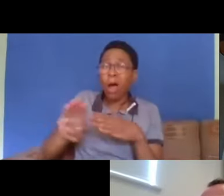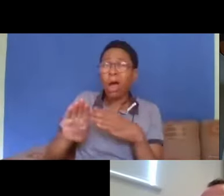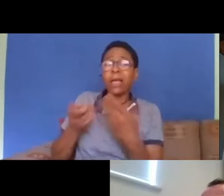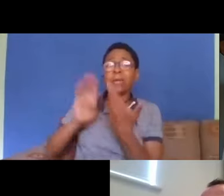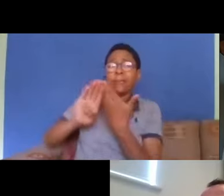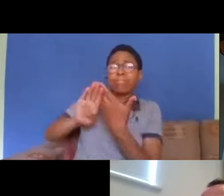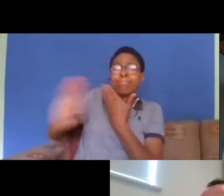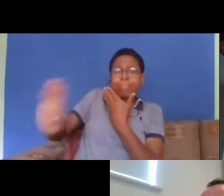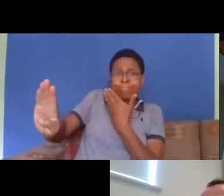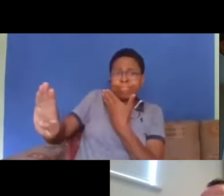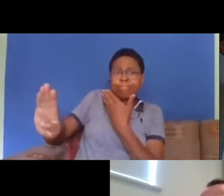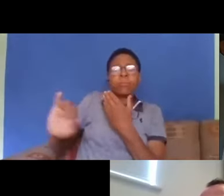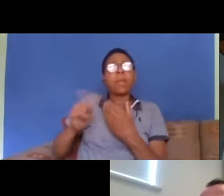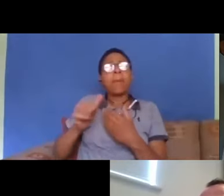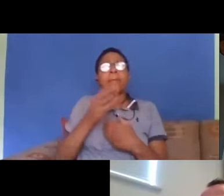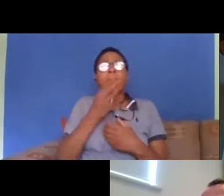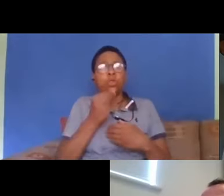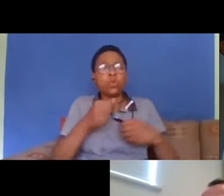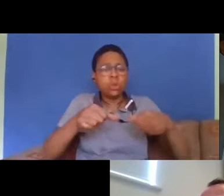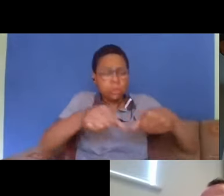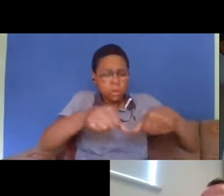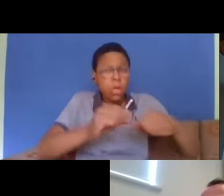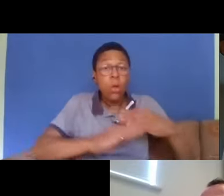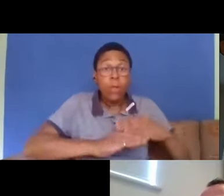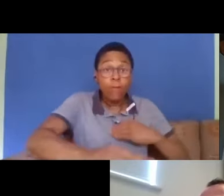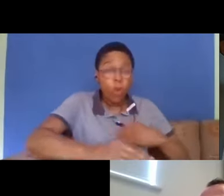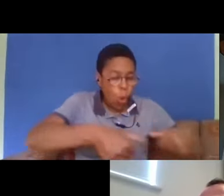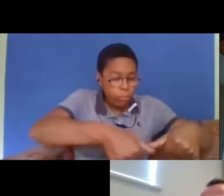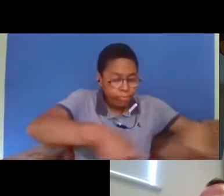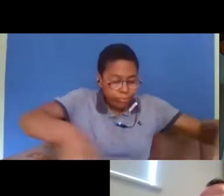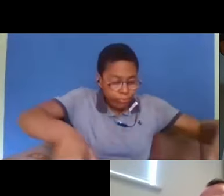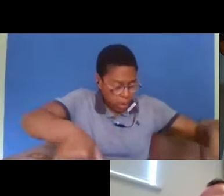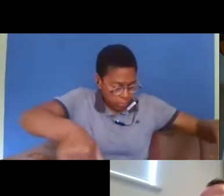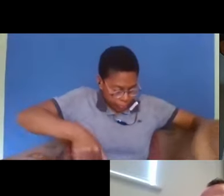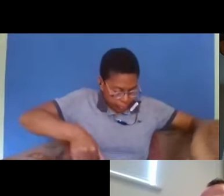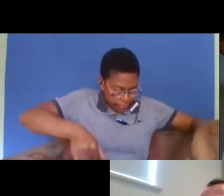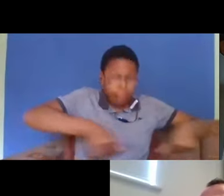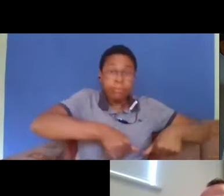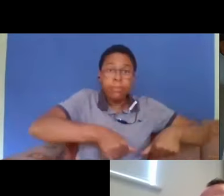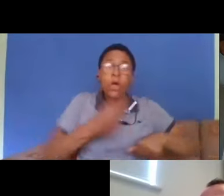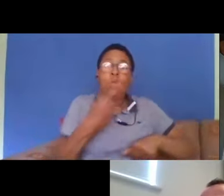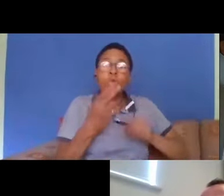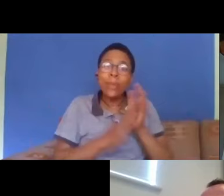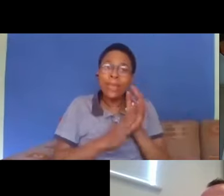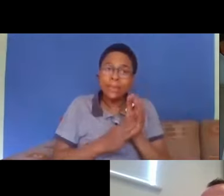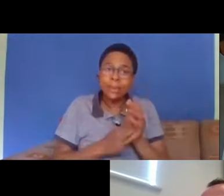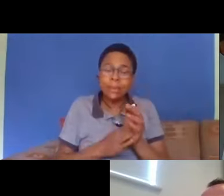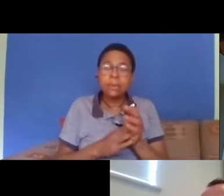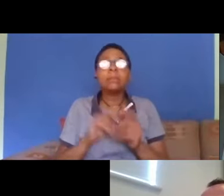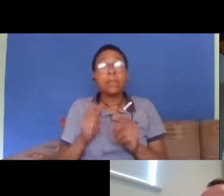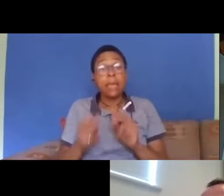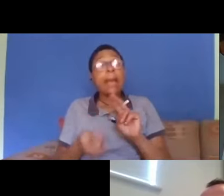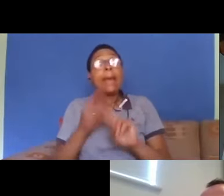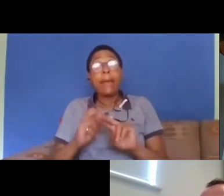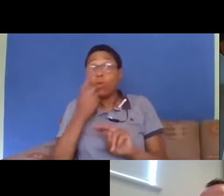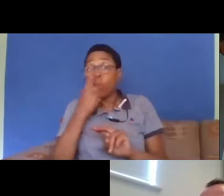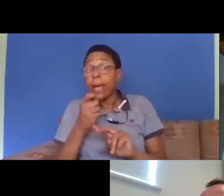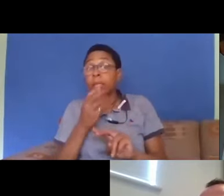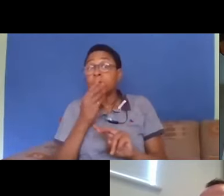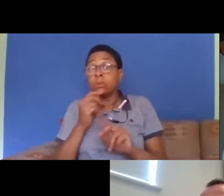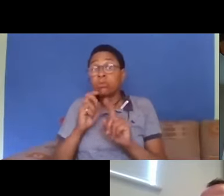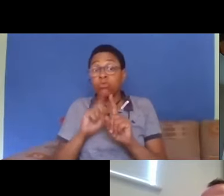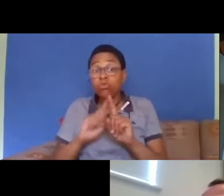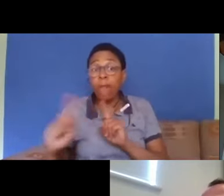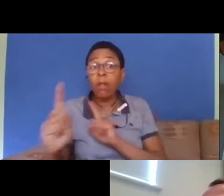markings within a room. But if you would like to introduce travelling, and you can do so in a socially distanced way, there is